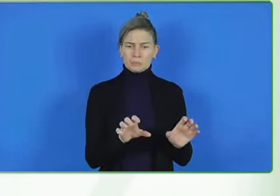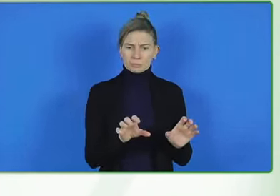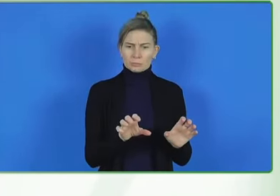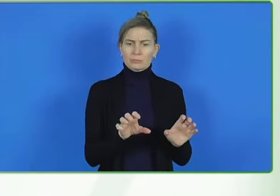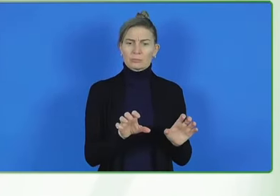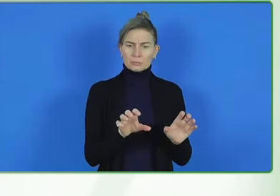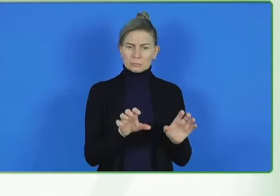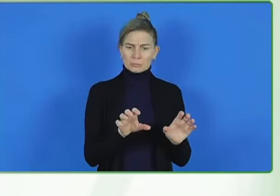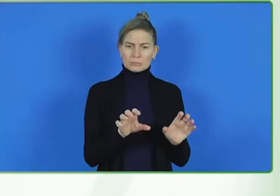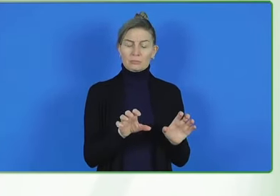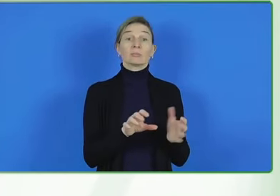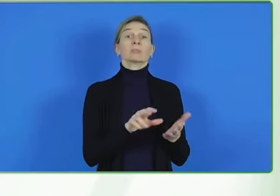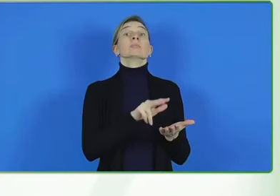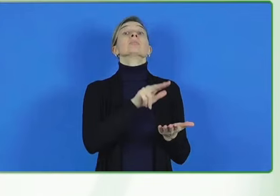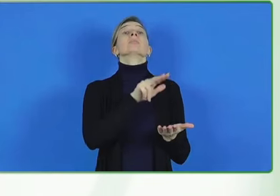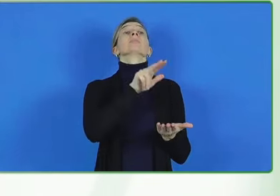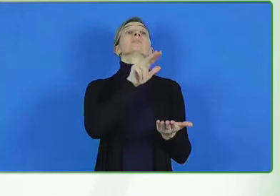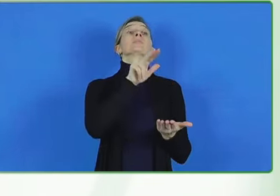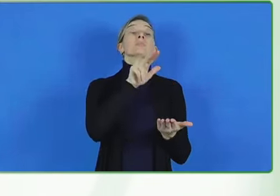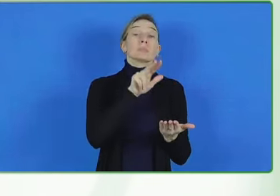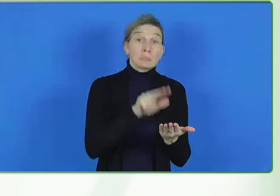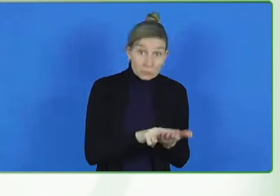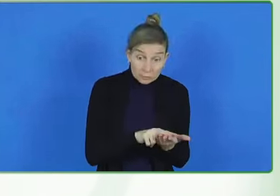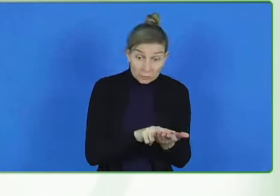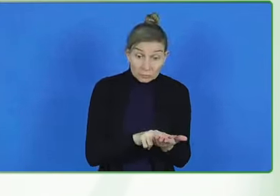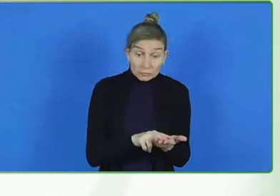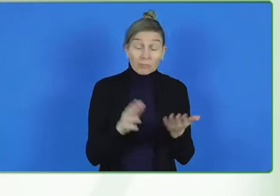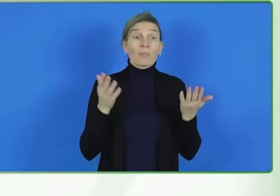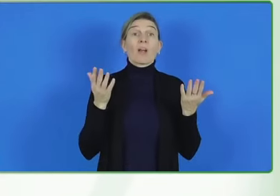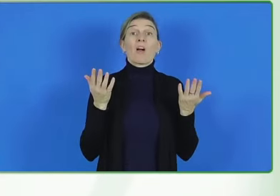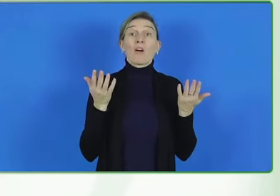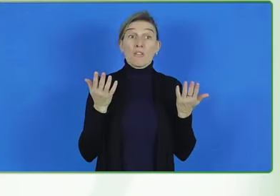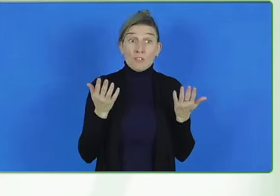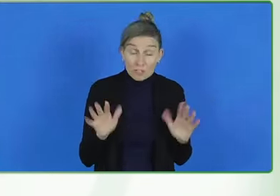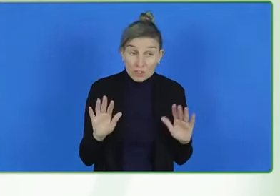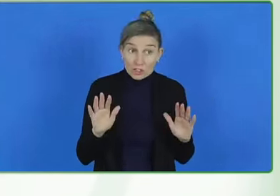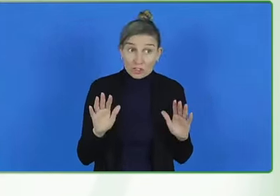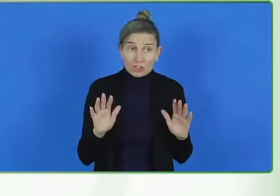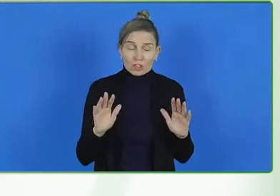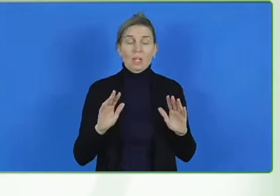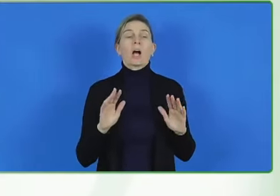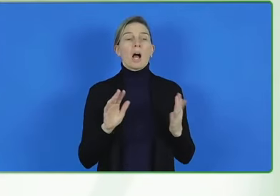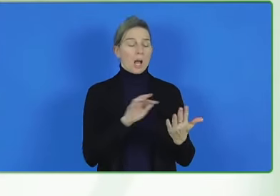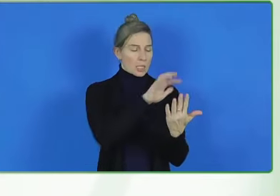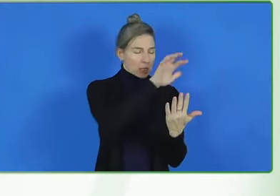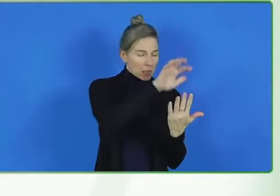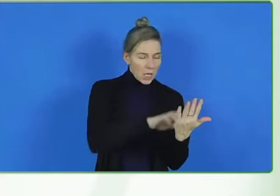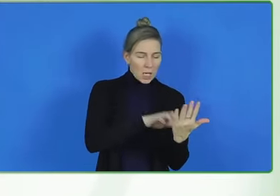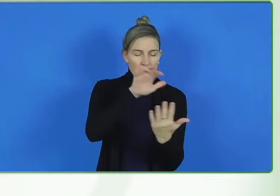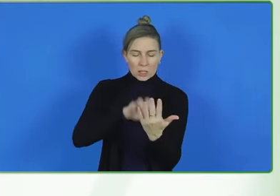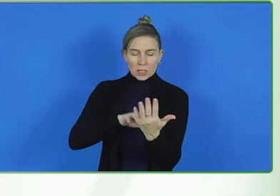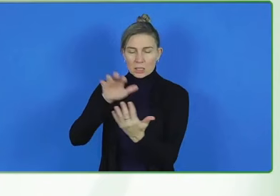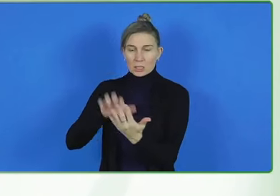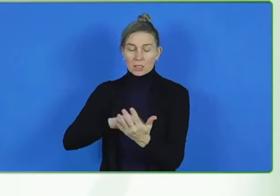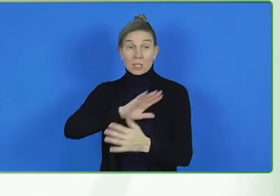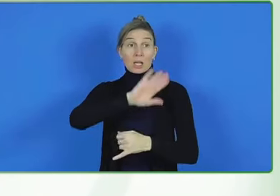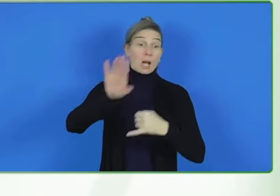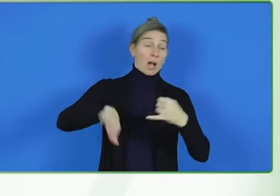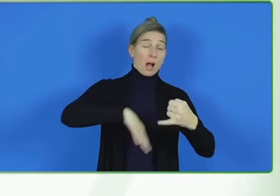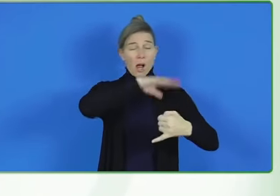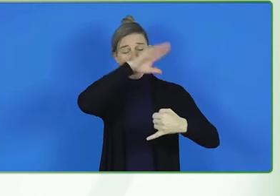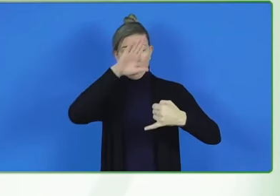we agreed on the text, and the final version from WHO was